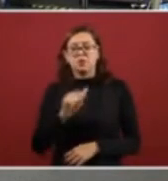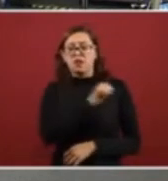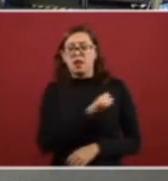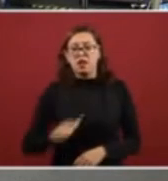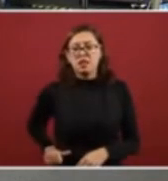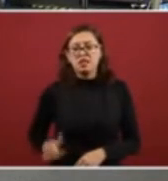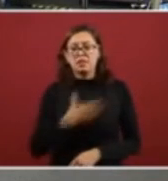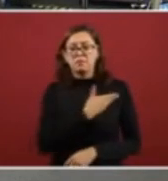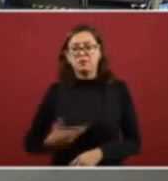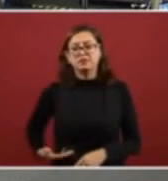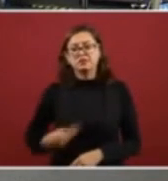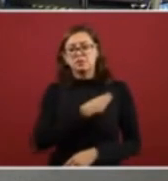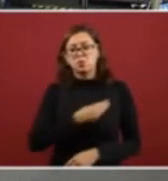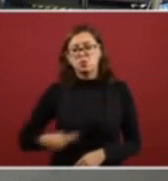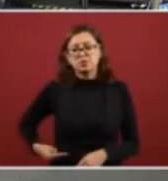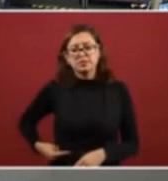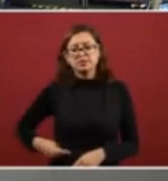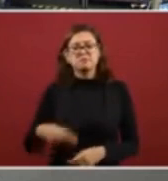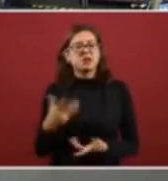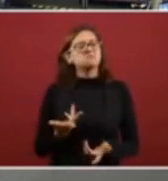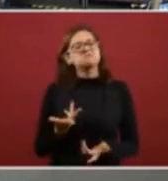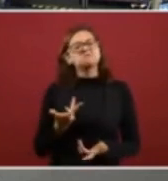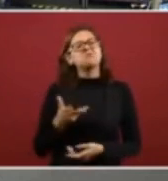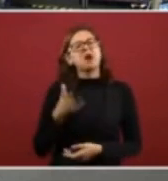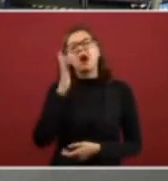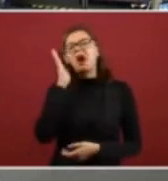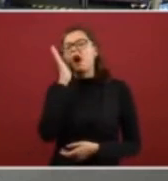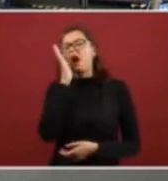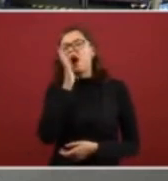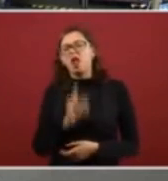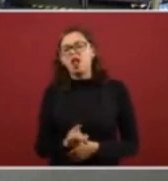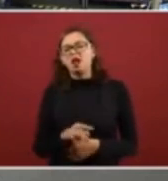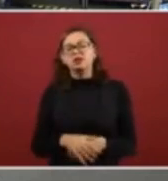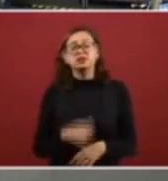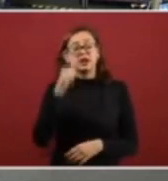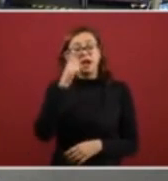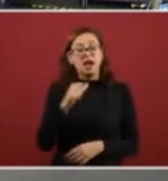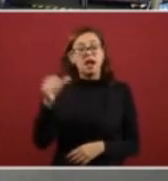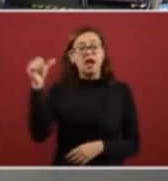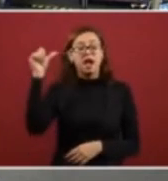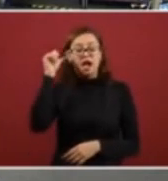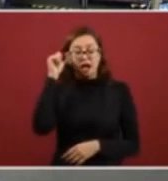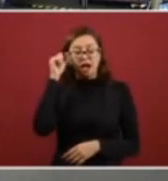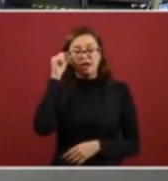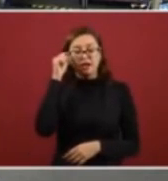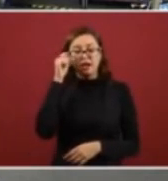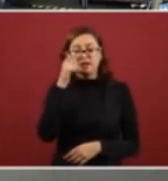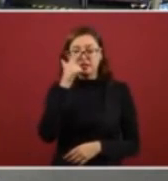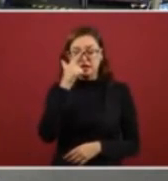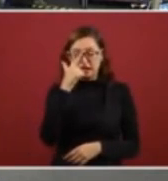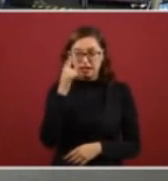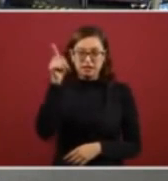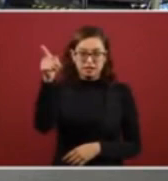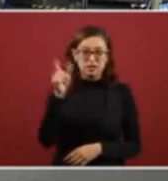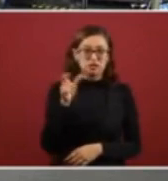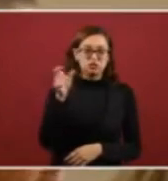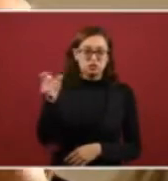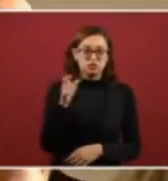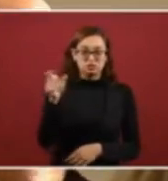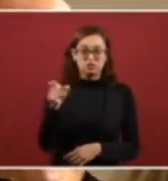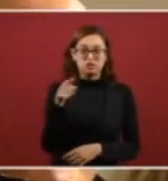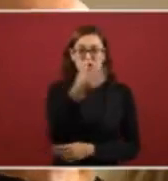It seems that mayors and other people do not take it this way. There was, say, there was some